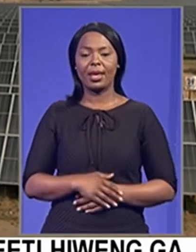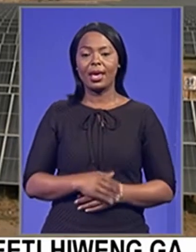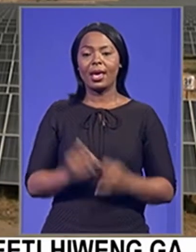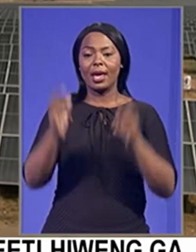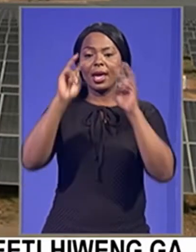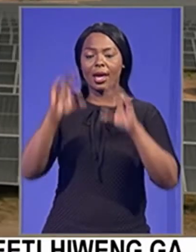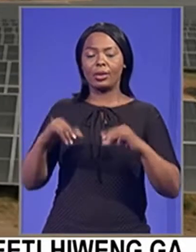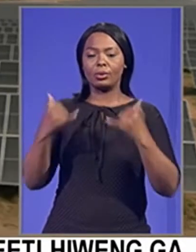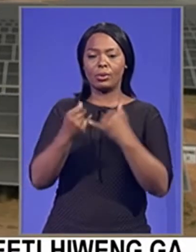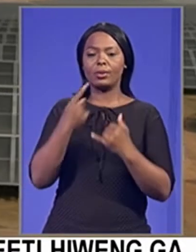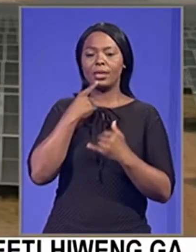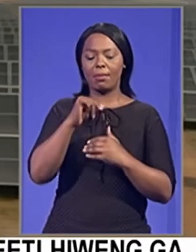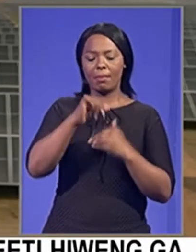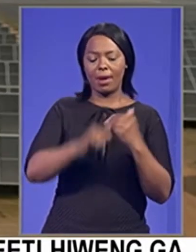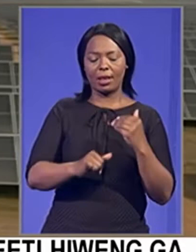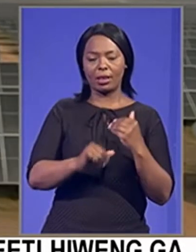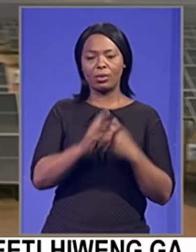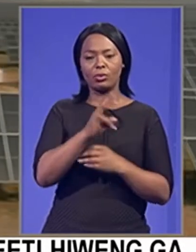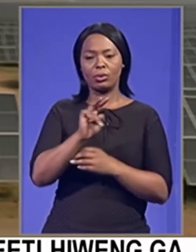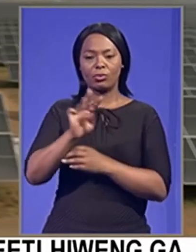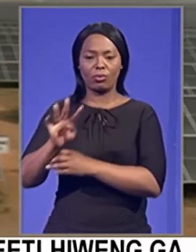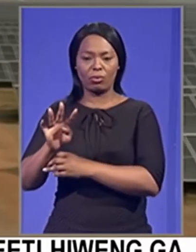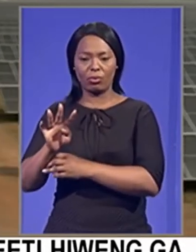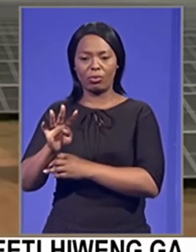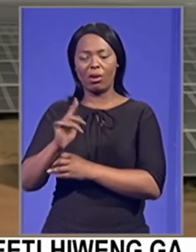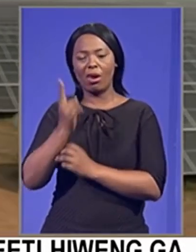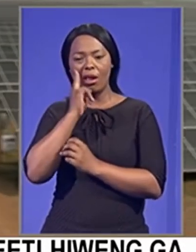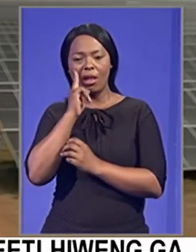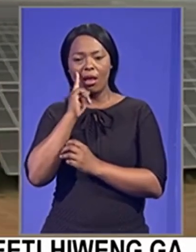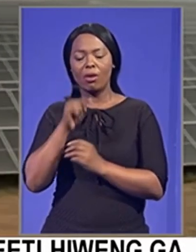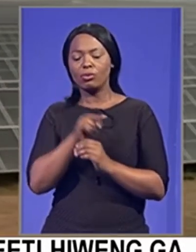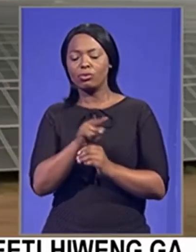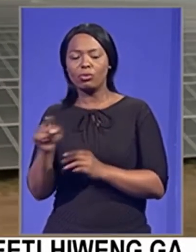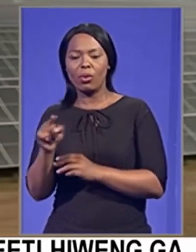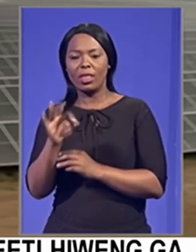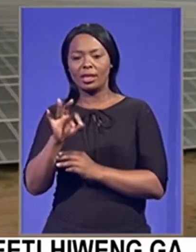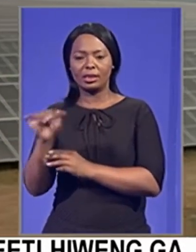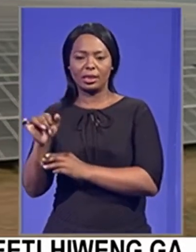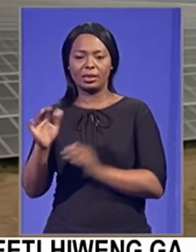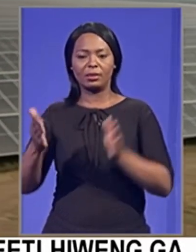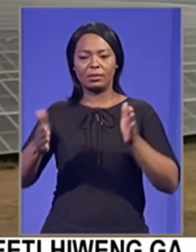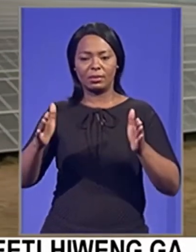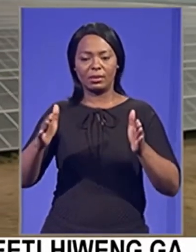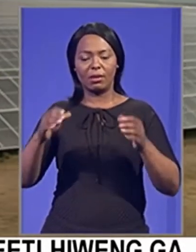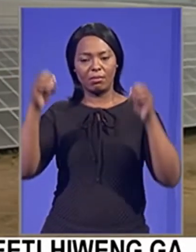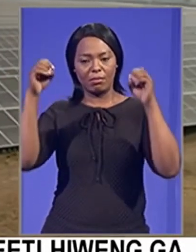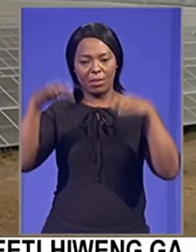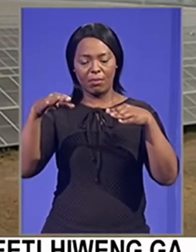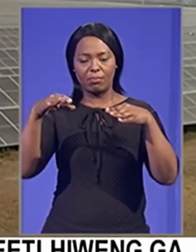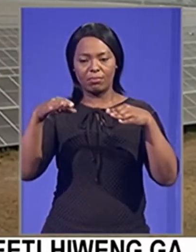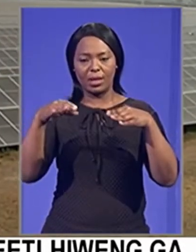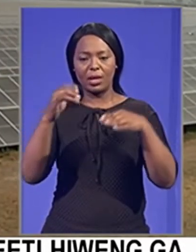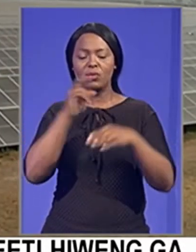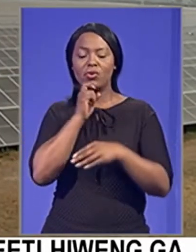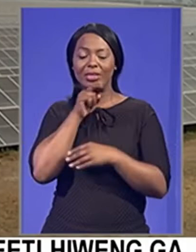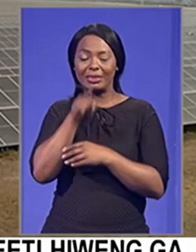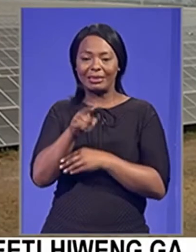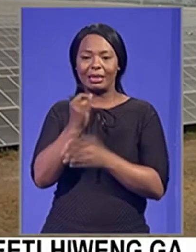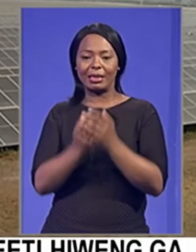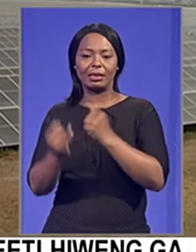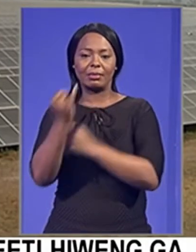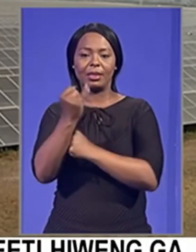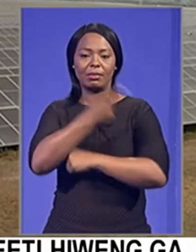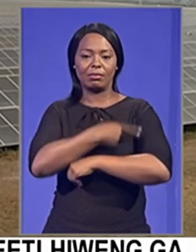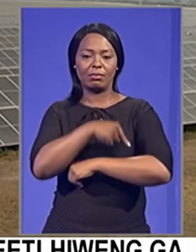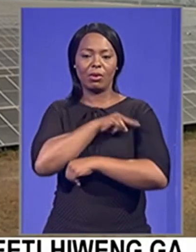tsa motlakase mo dikgweding di le 24 go ya go di le 36 tse di tlang fa go santse go letile go